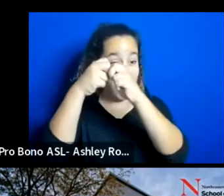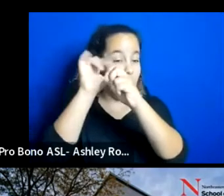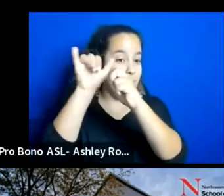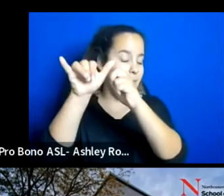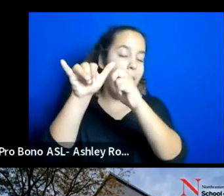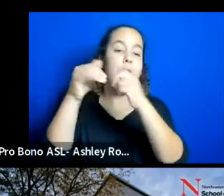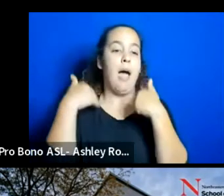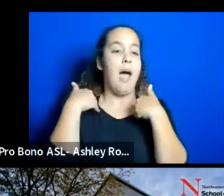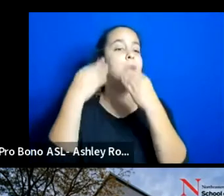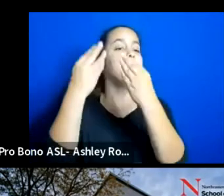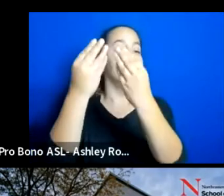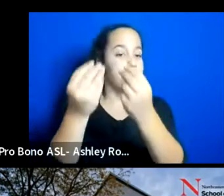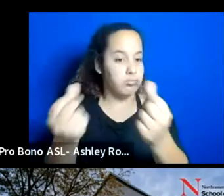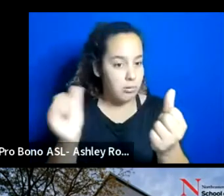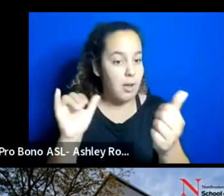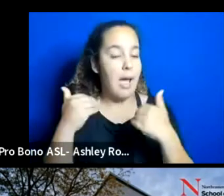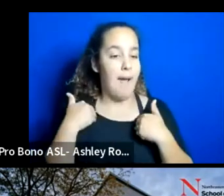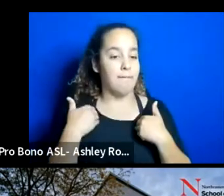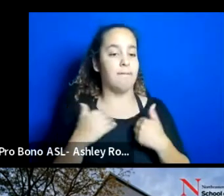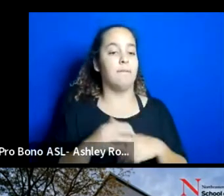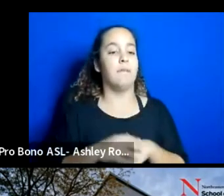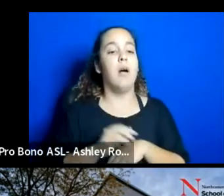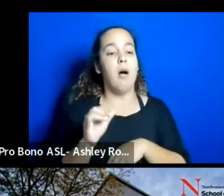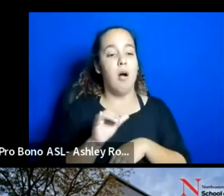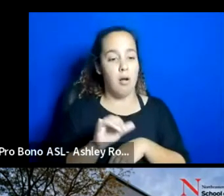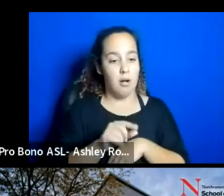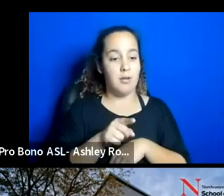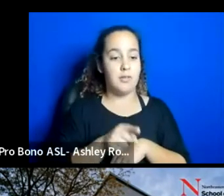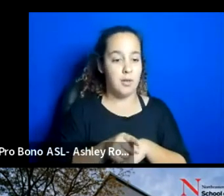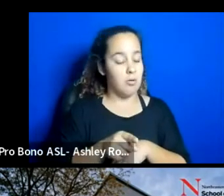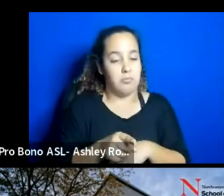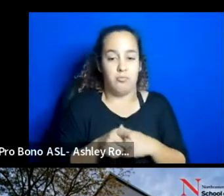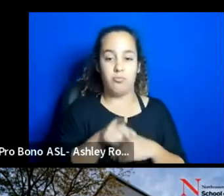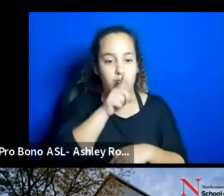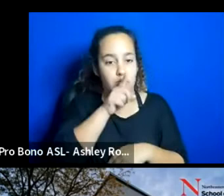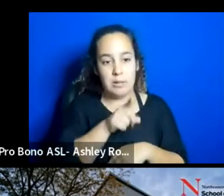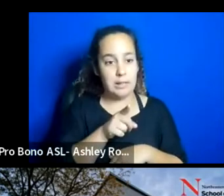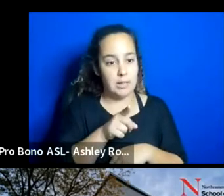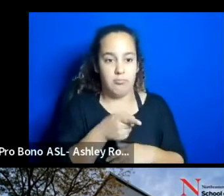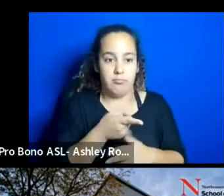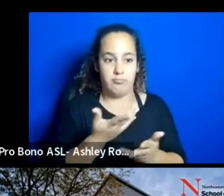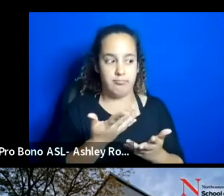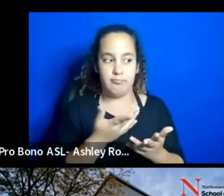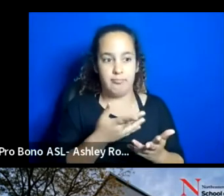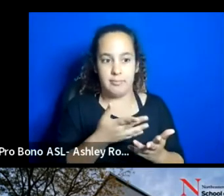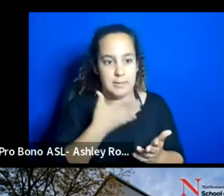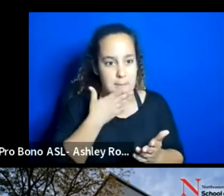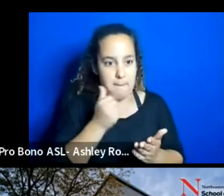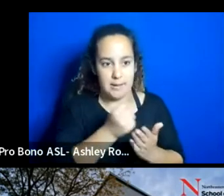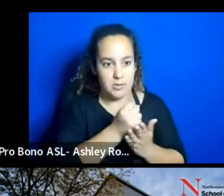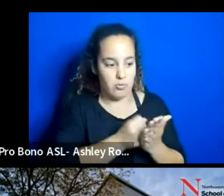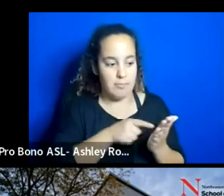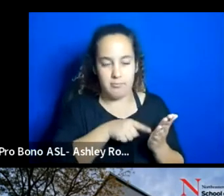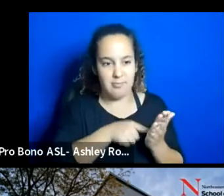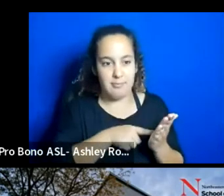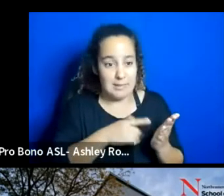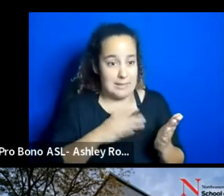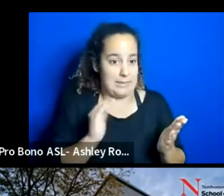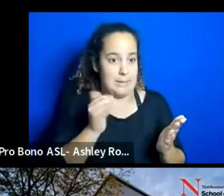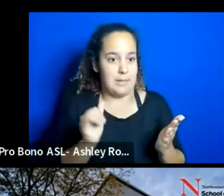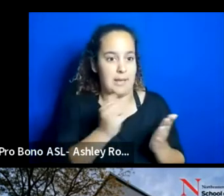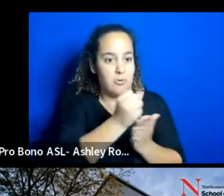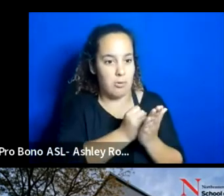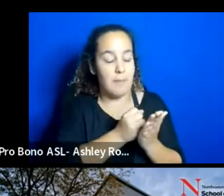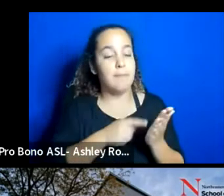point when he says that the Schuberts could not have written the script any better themselves. The book is designed to tackle the problem of finding